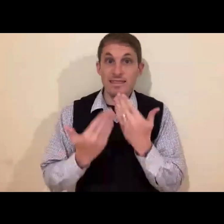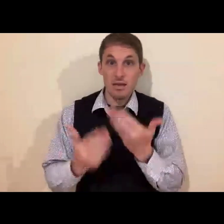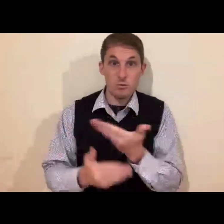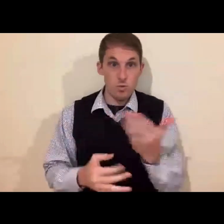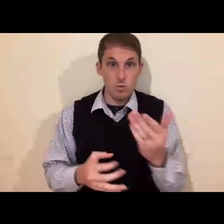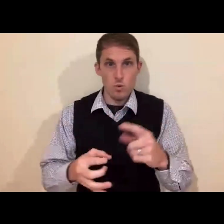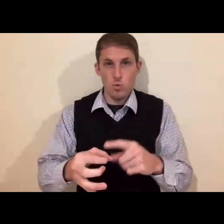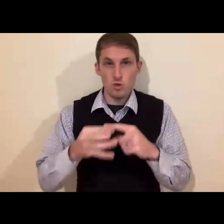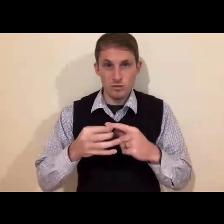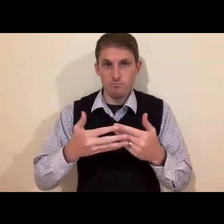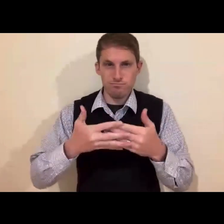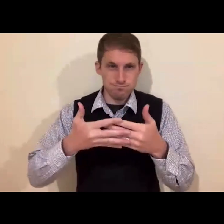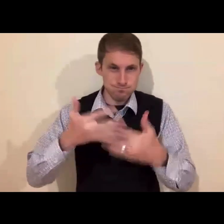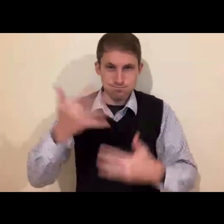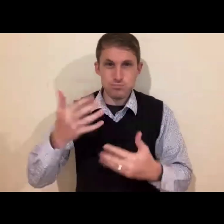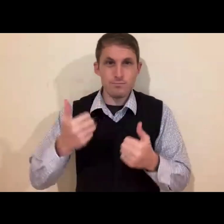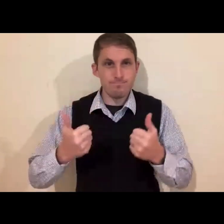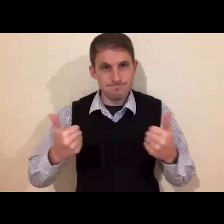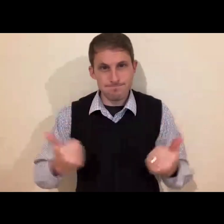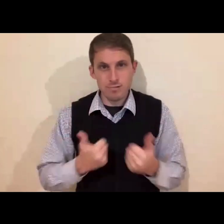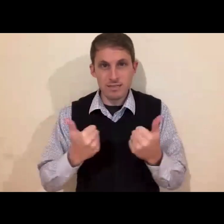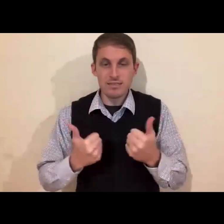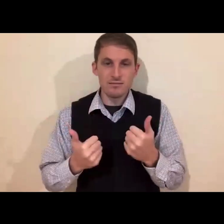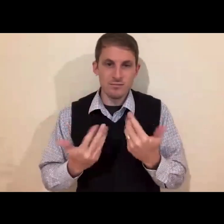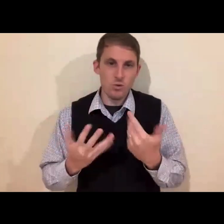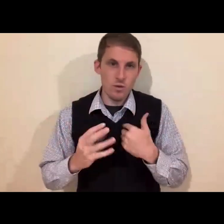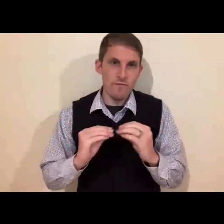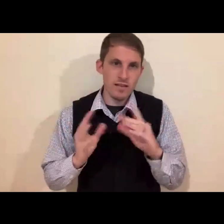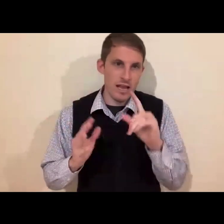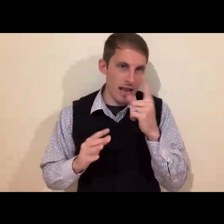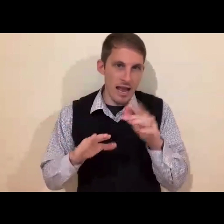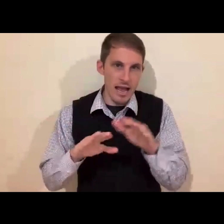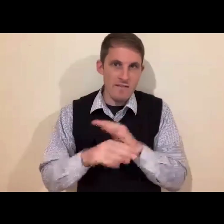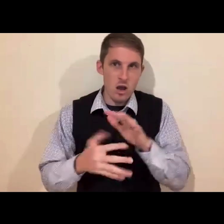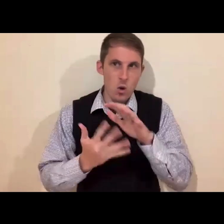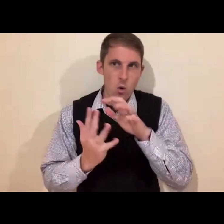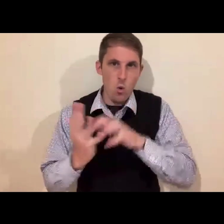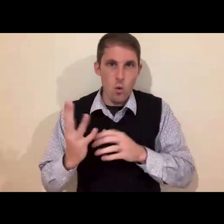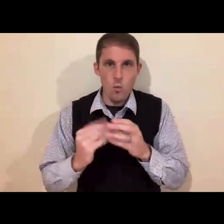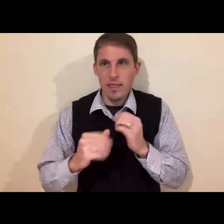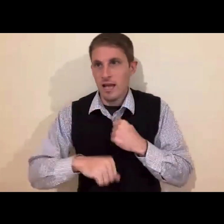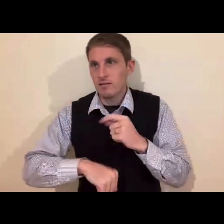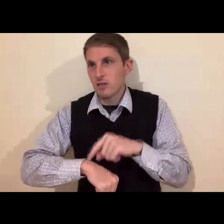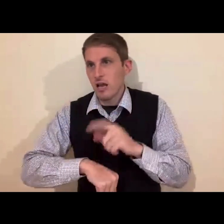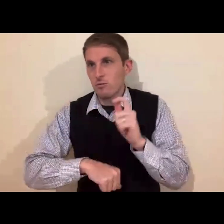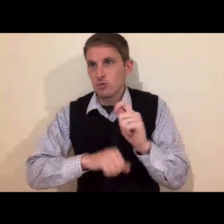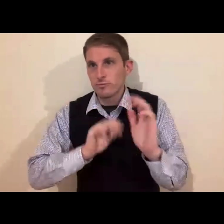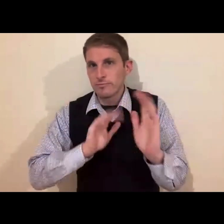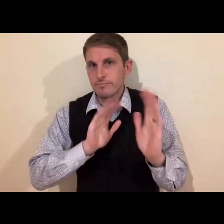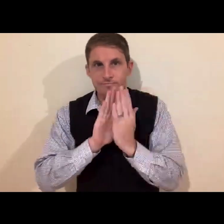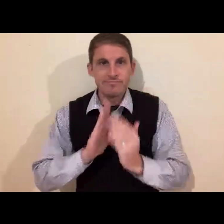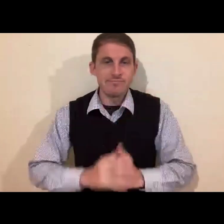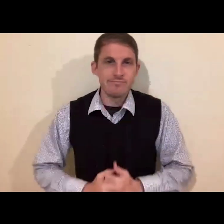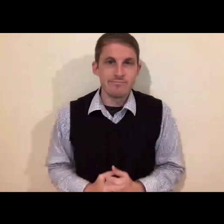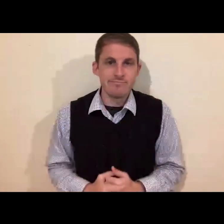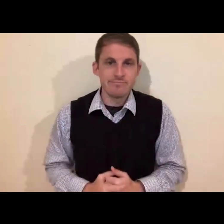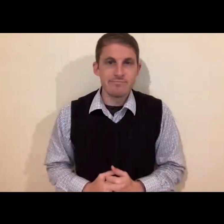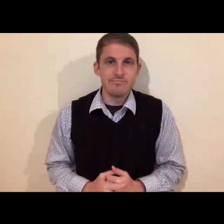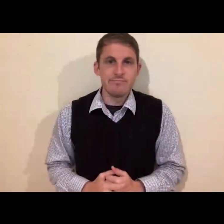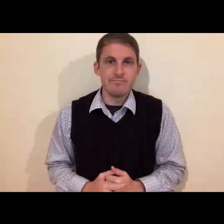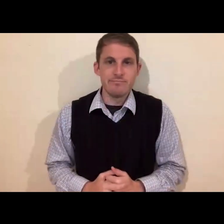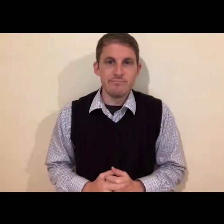in. We've got a lot flowing through. We're clearly not going to get to them all with time starting to run against us. So I